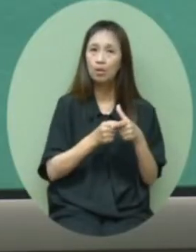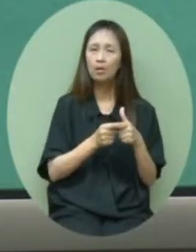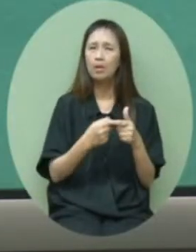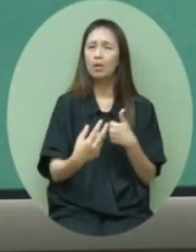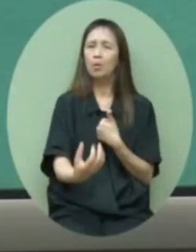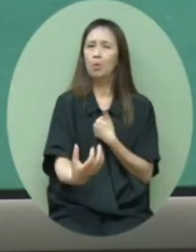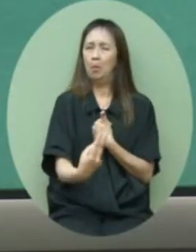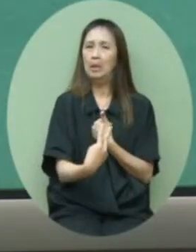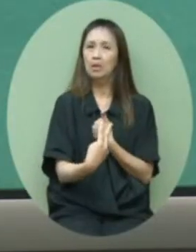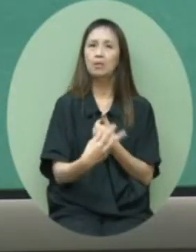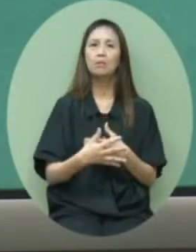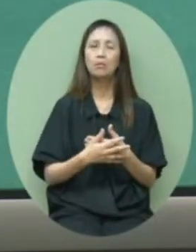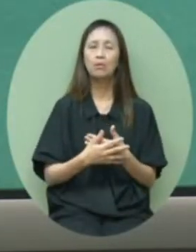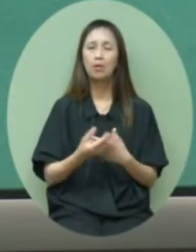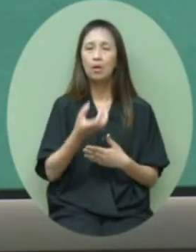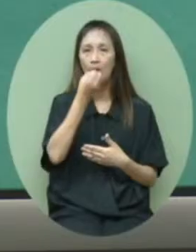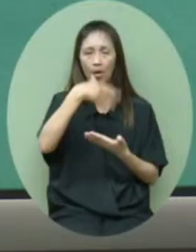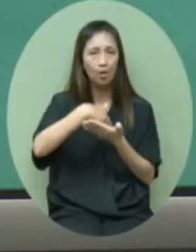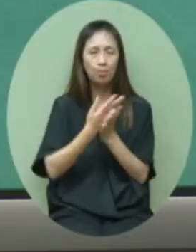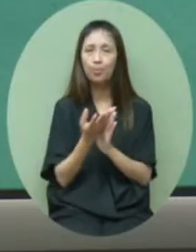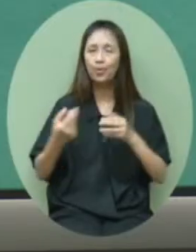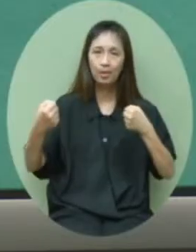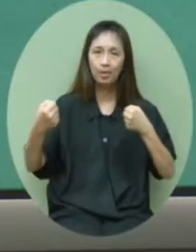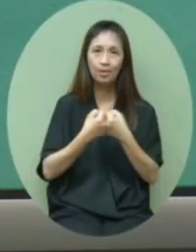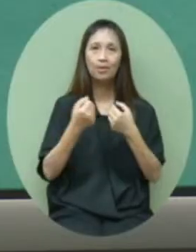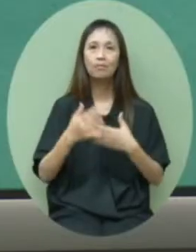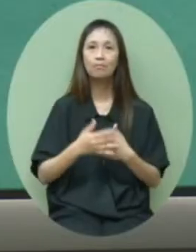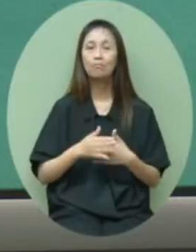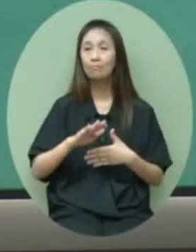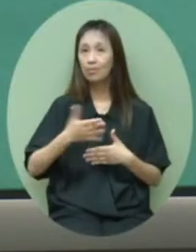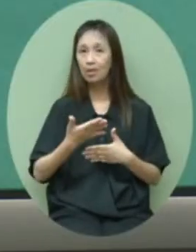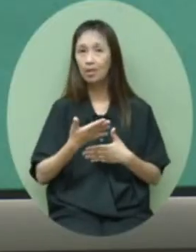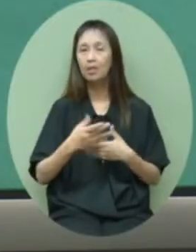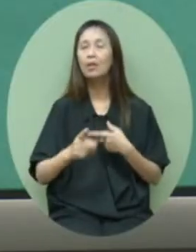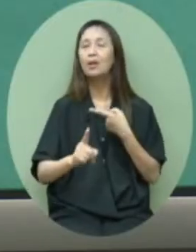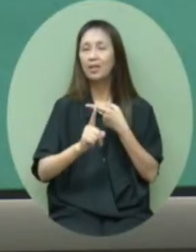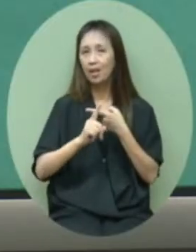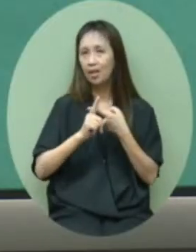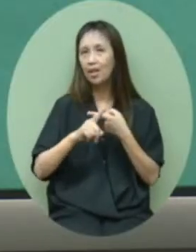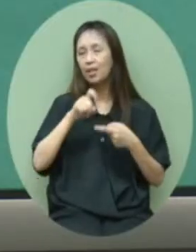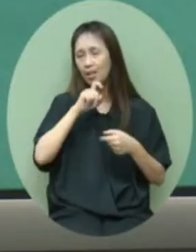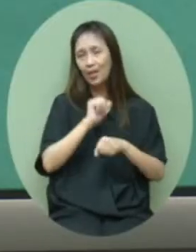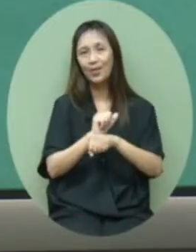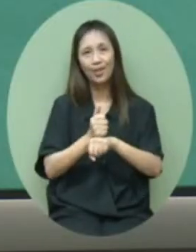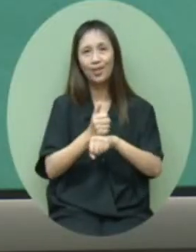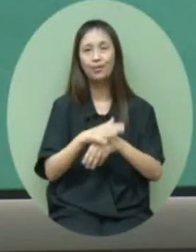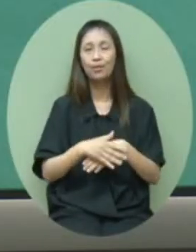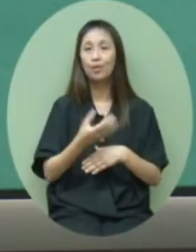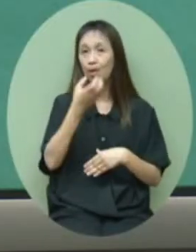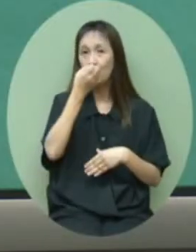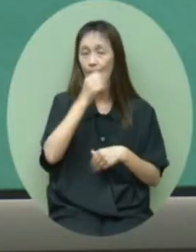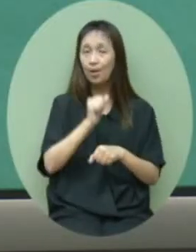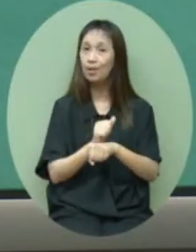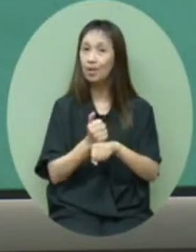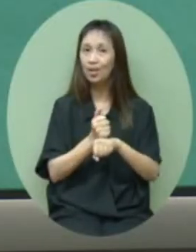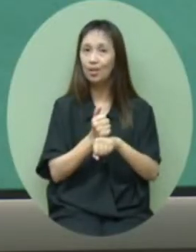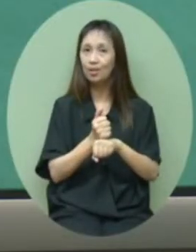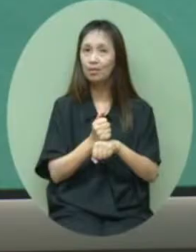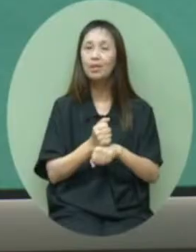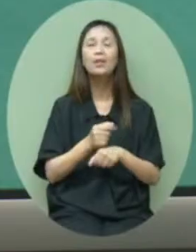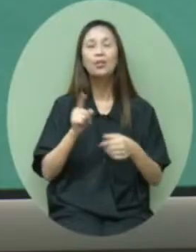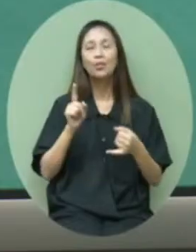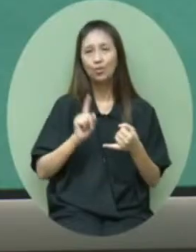rules, trade order is disrupted, and Hong Kong faces various challenges. But then where there are challenges, there